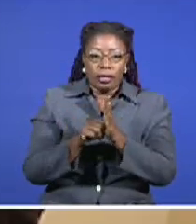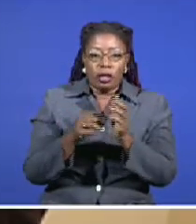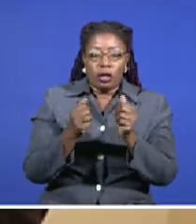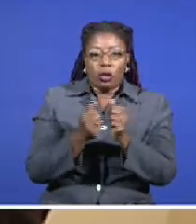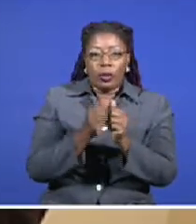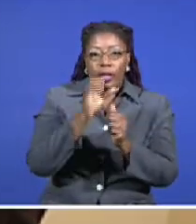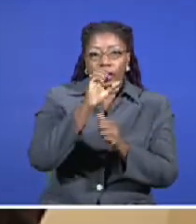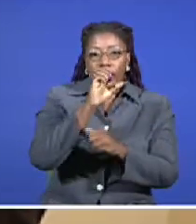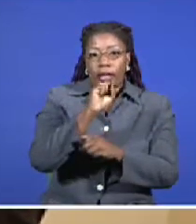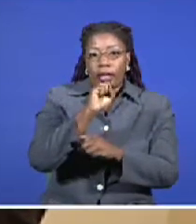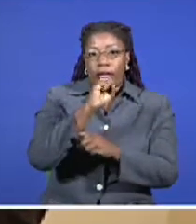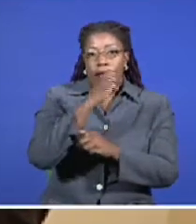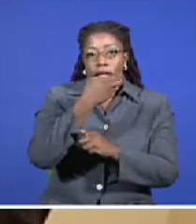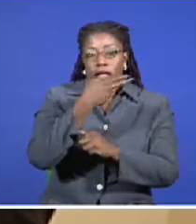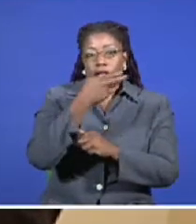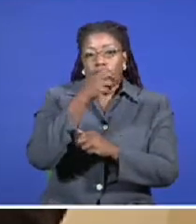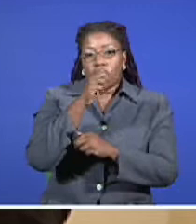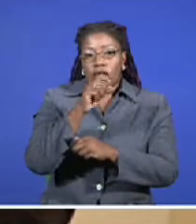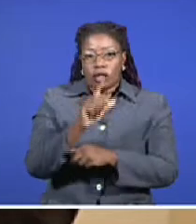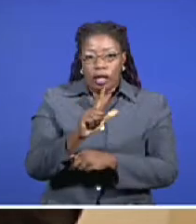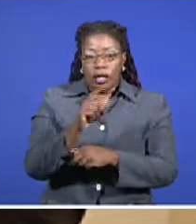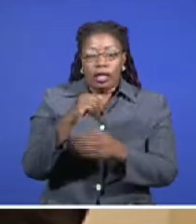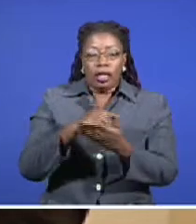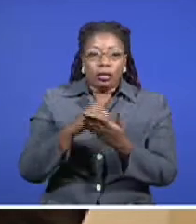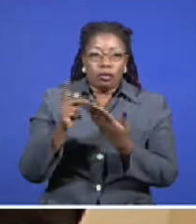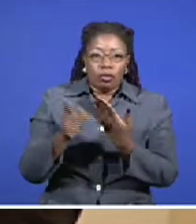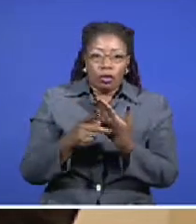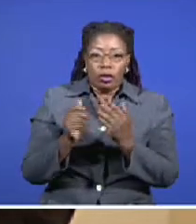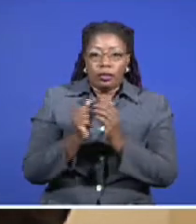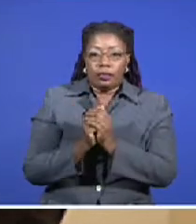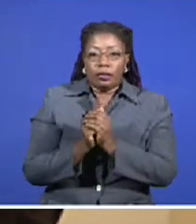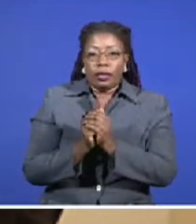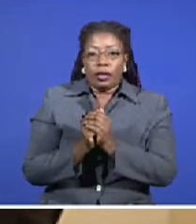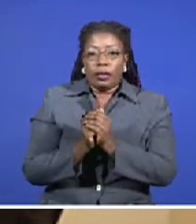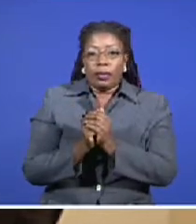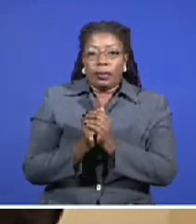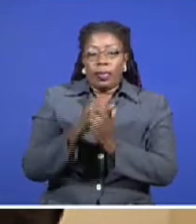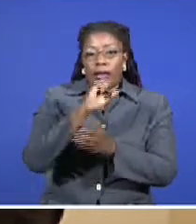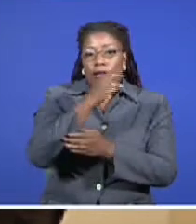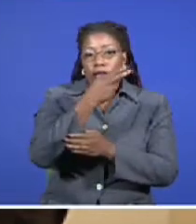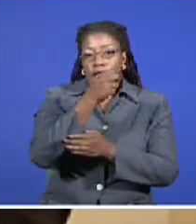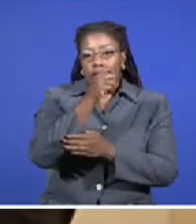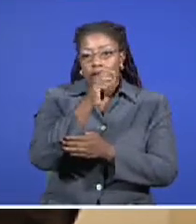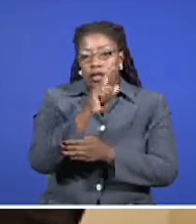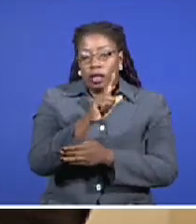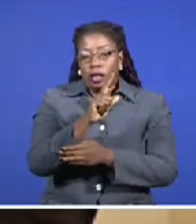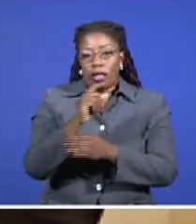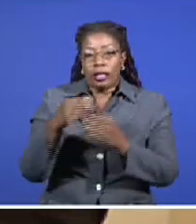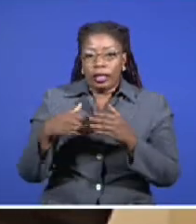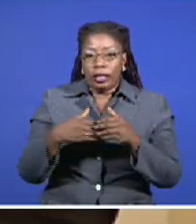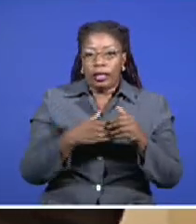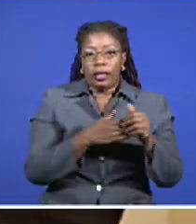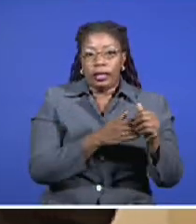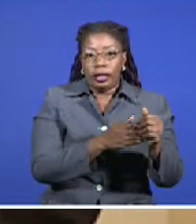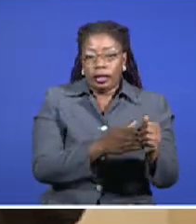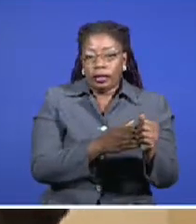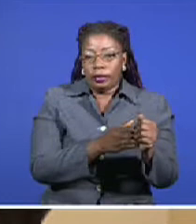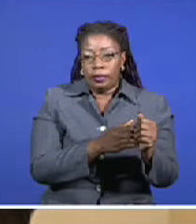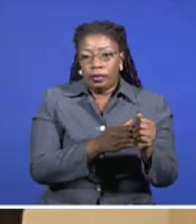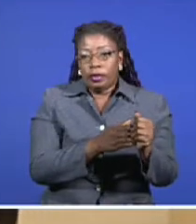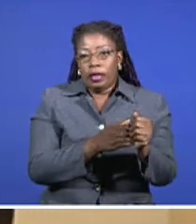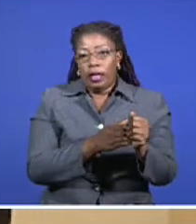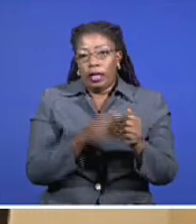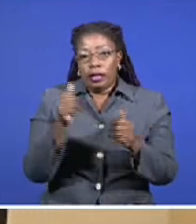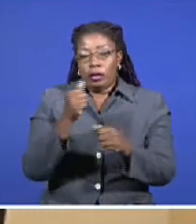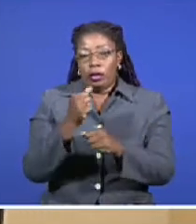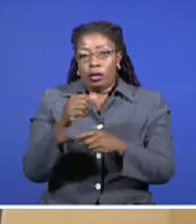project. Shell is a world leader in the provision of fuel. They will build, own and operate a 270